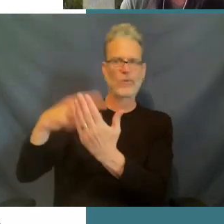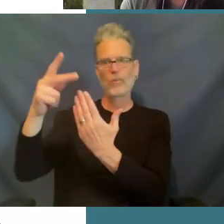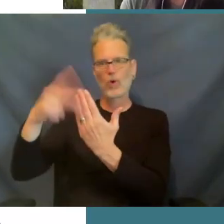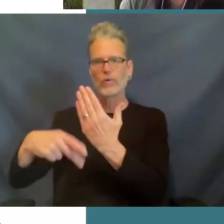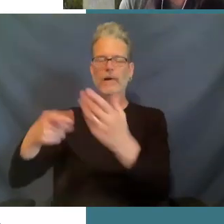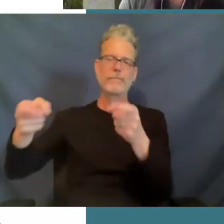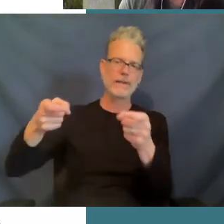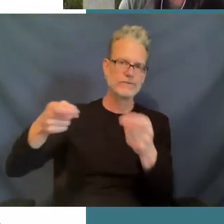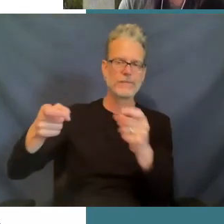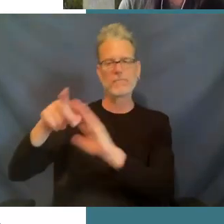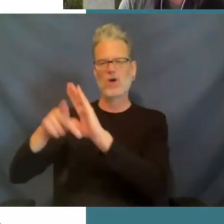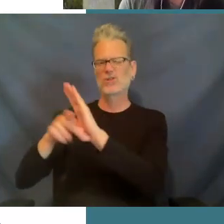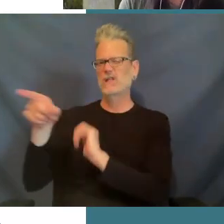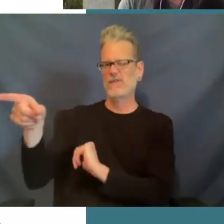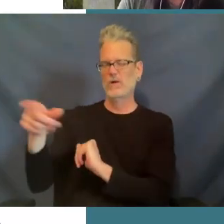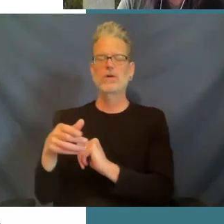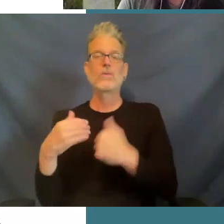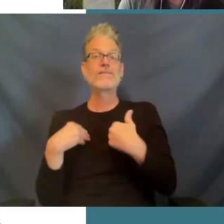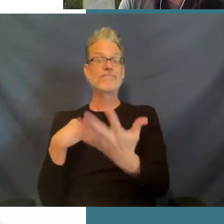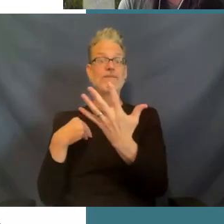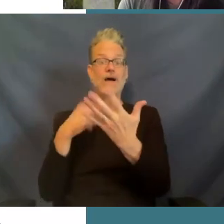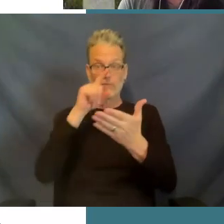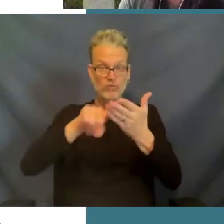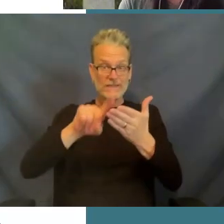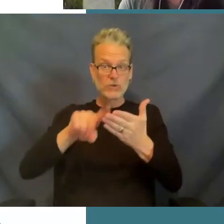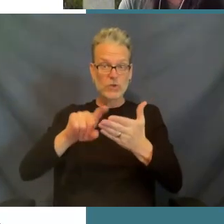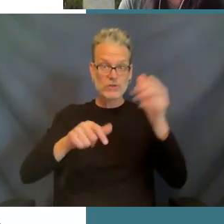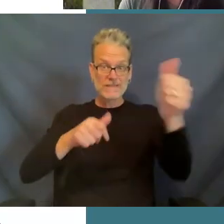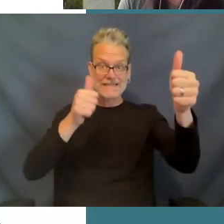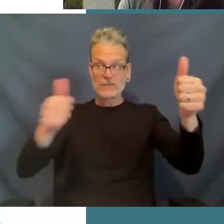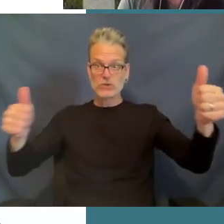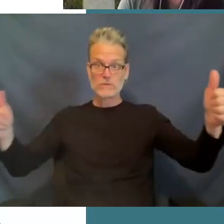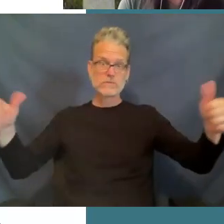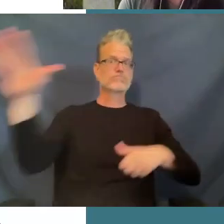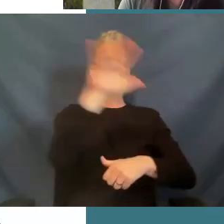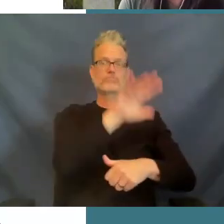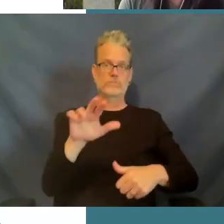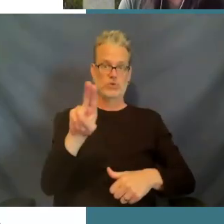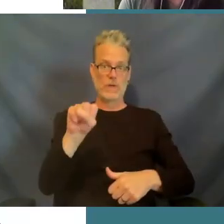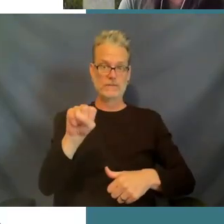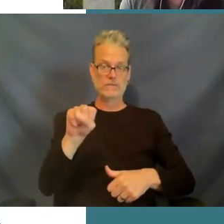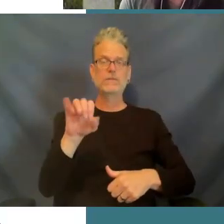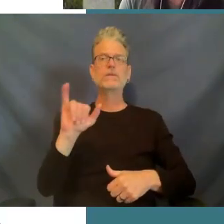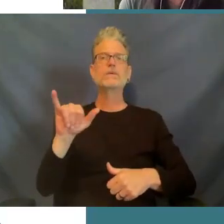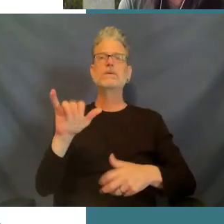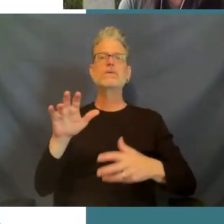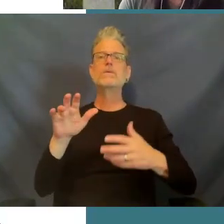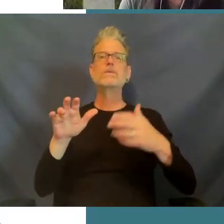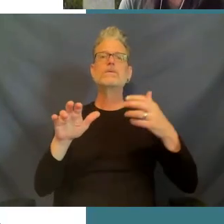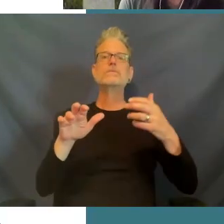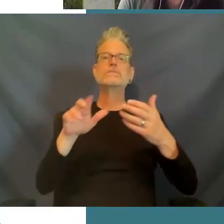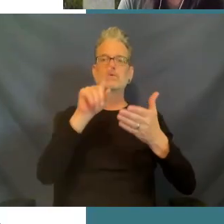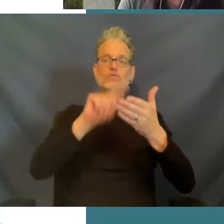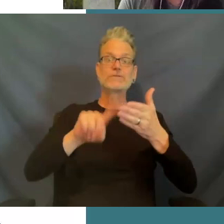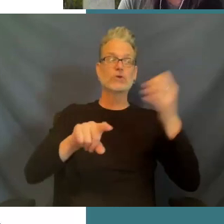policy. We also have 5 research stations that are located throughout the country, and these research stations overlap and